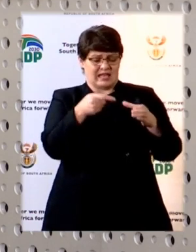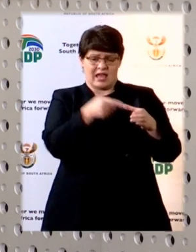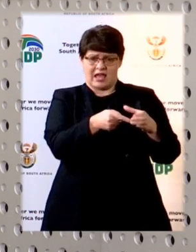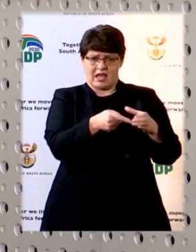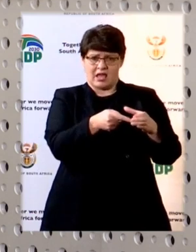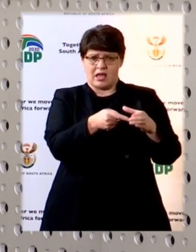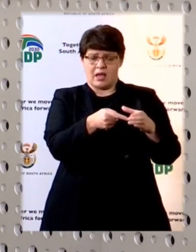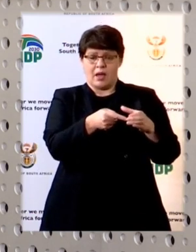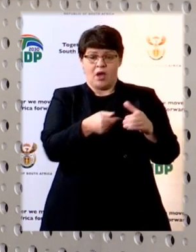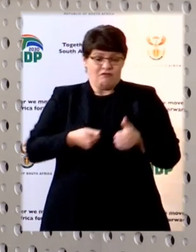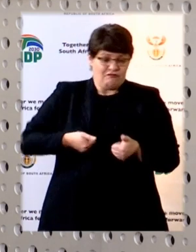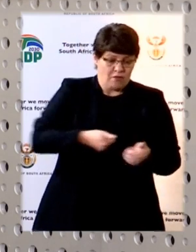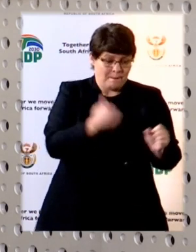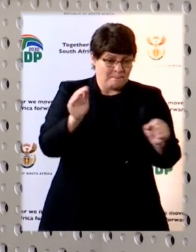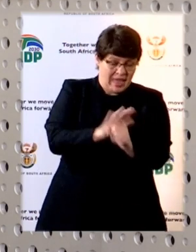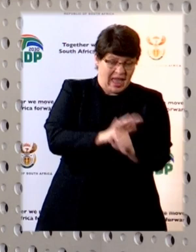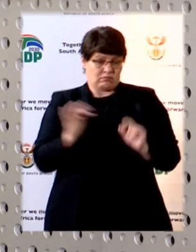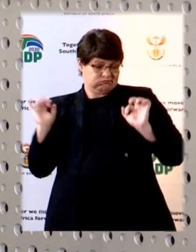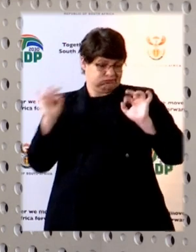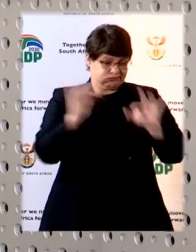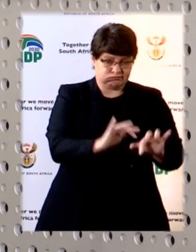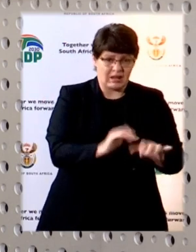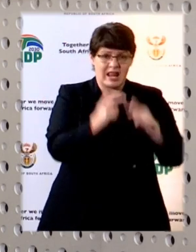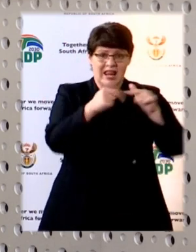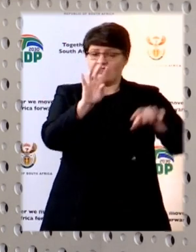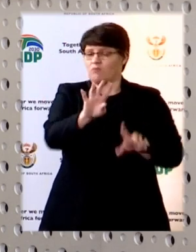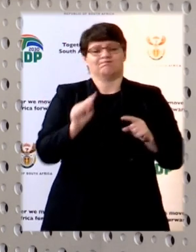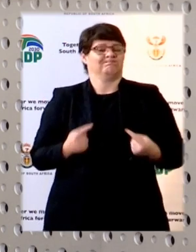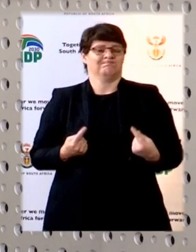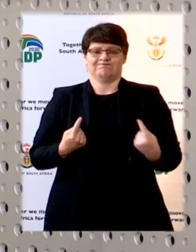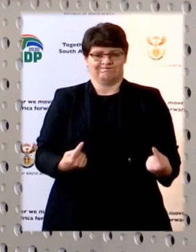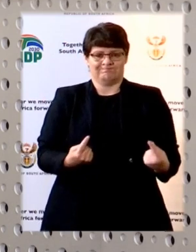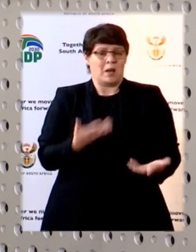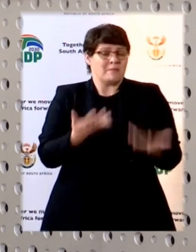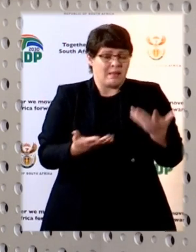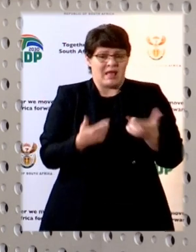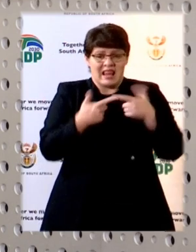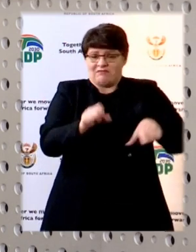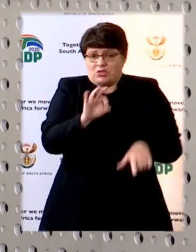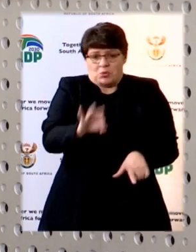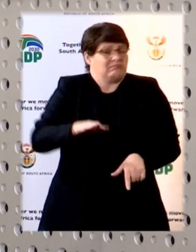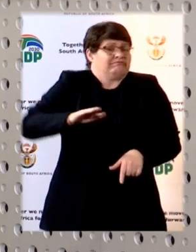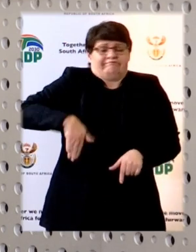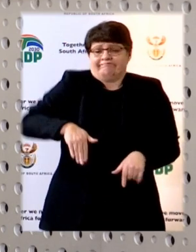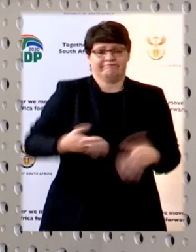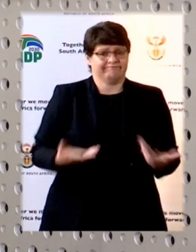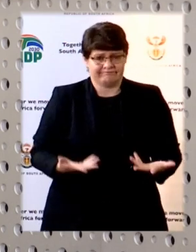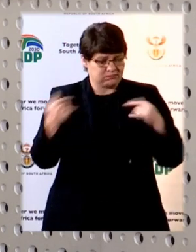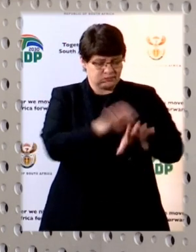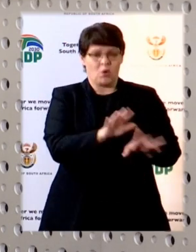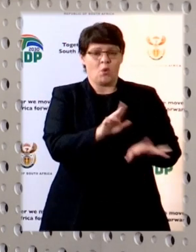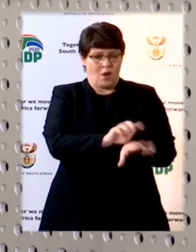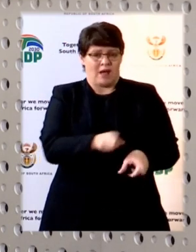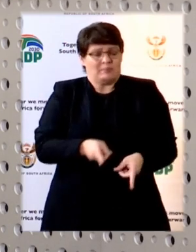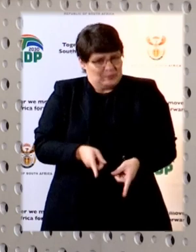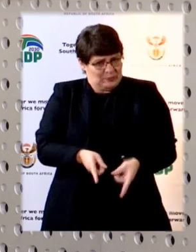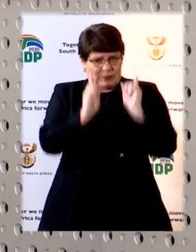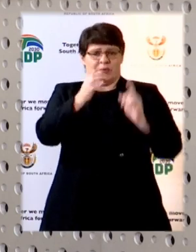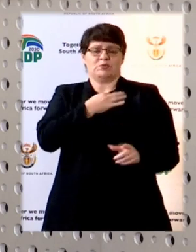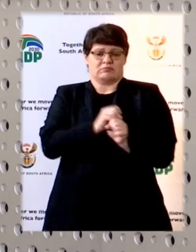able to return to full production during level 4, or even at lower levels while the risk of infections